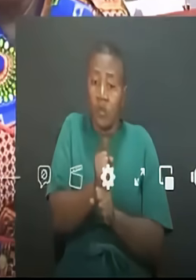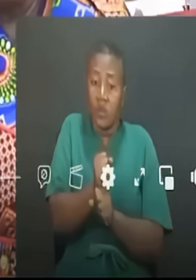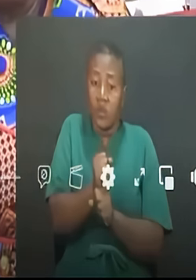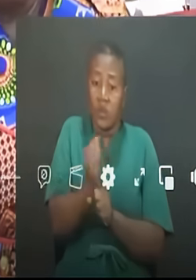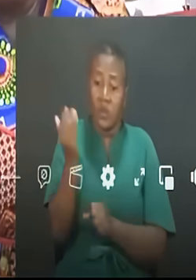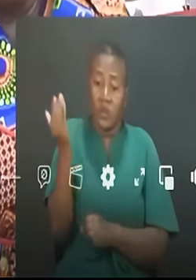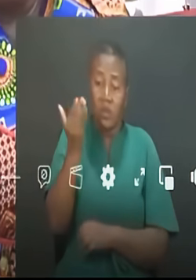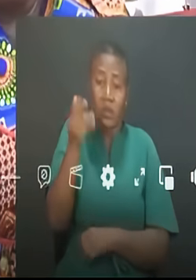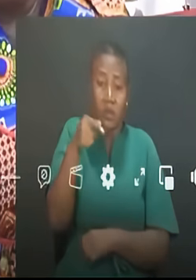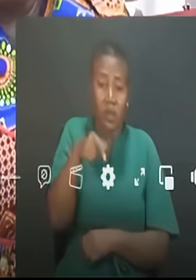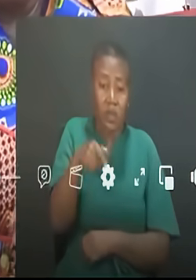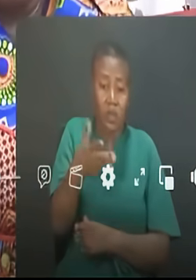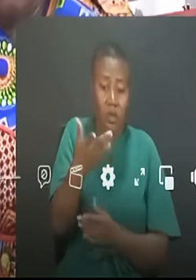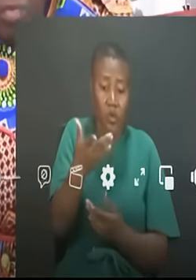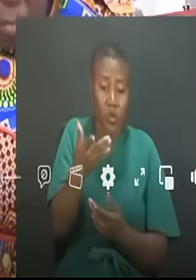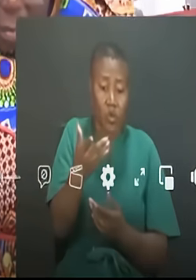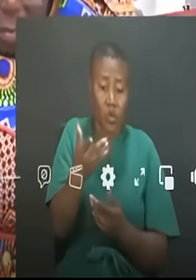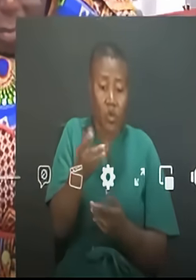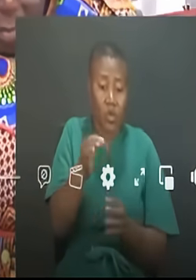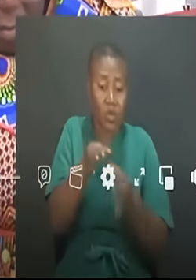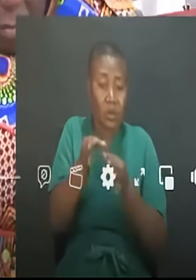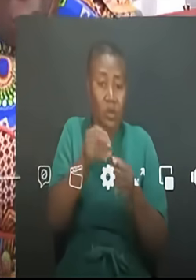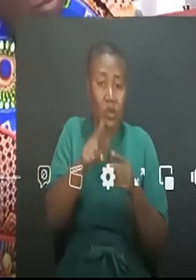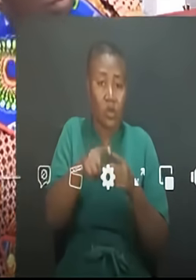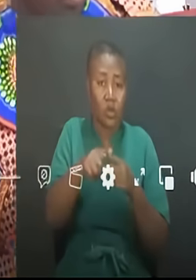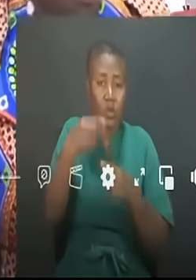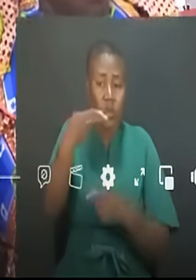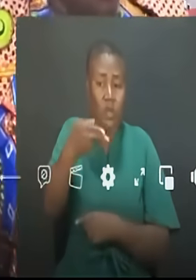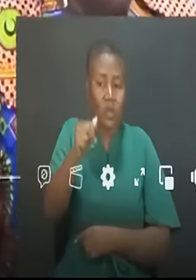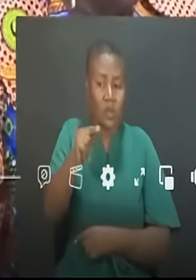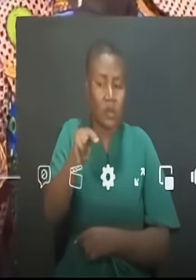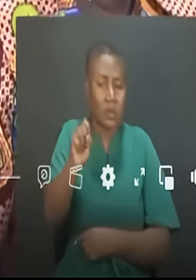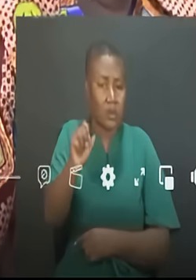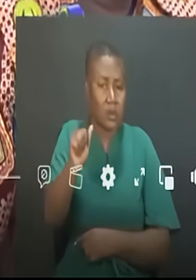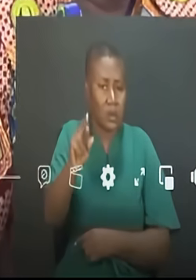know that. You are a lawyer. And you know that.